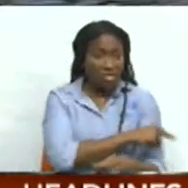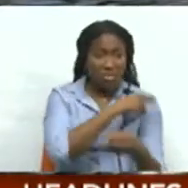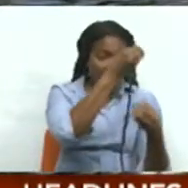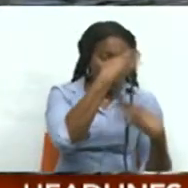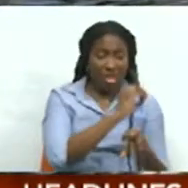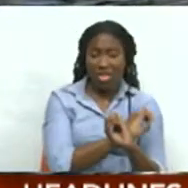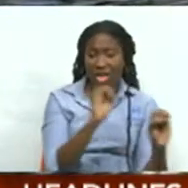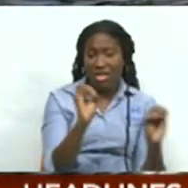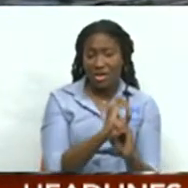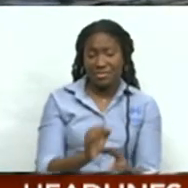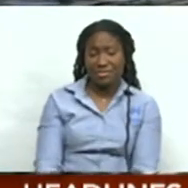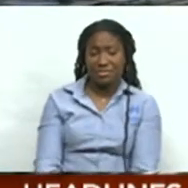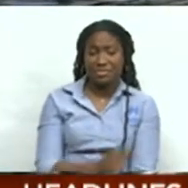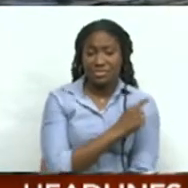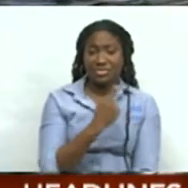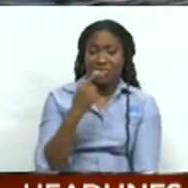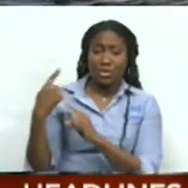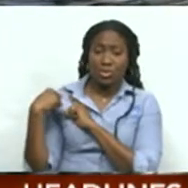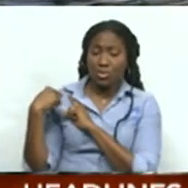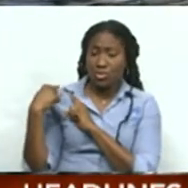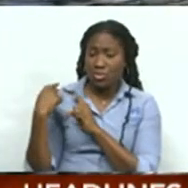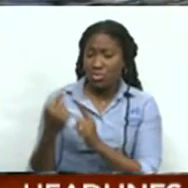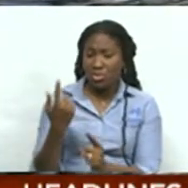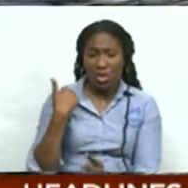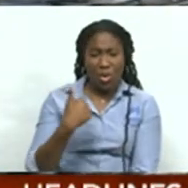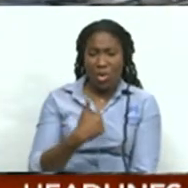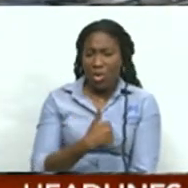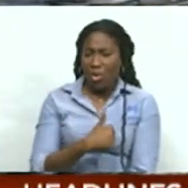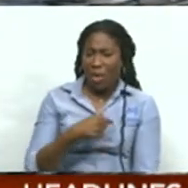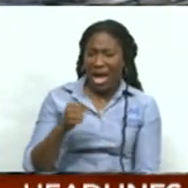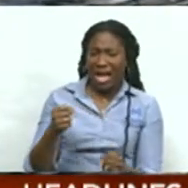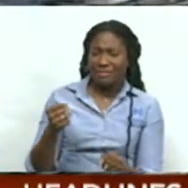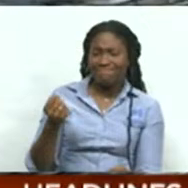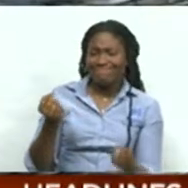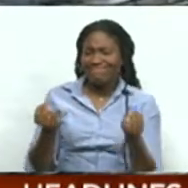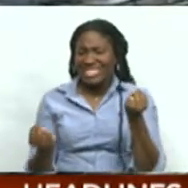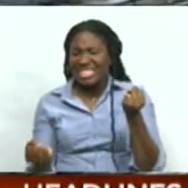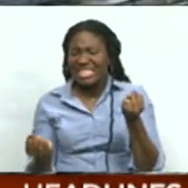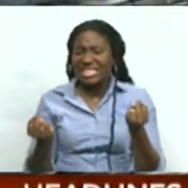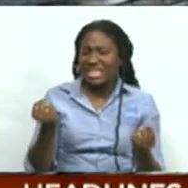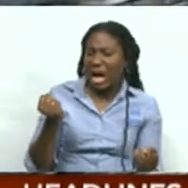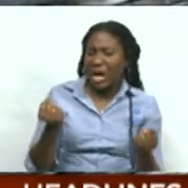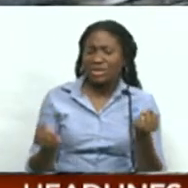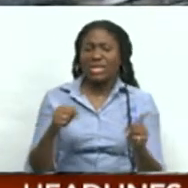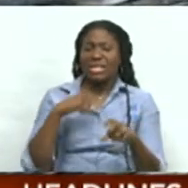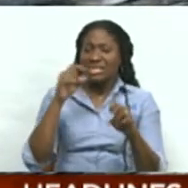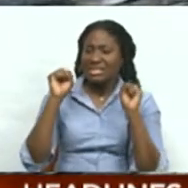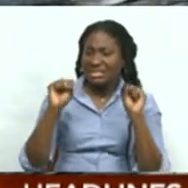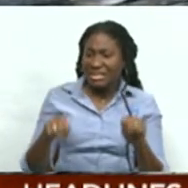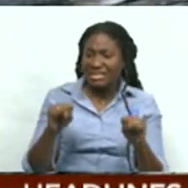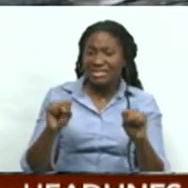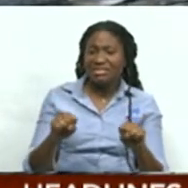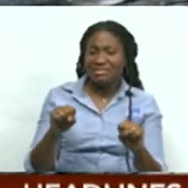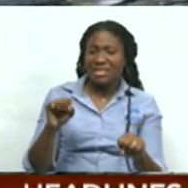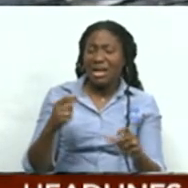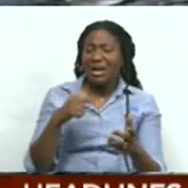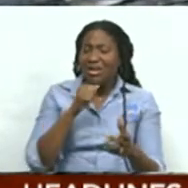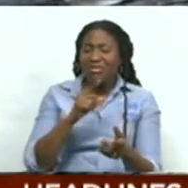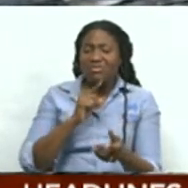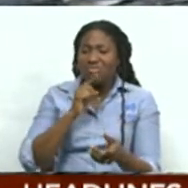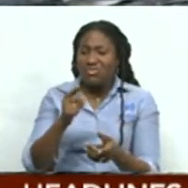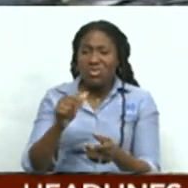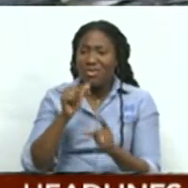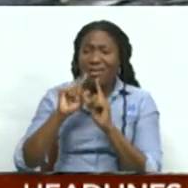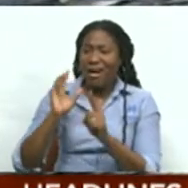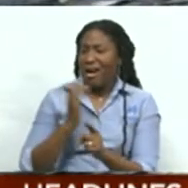entire process, we've just been in doubt, even though answers being given to the questions, they still have